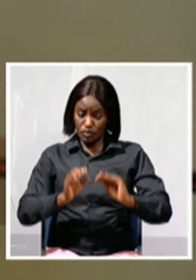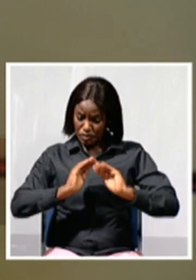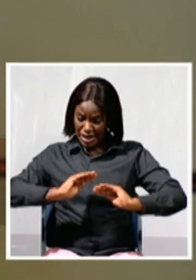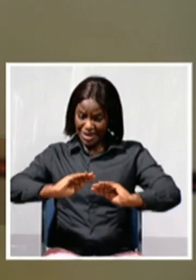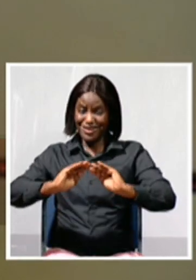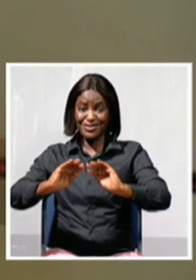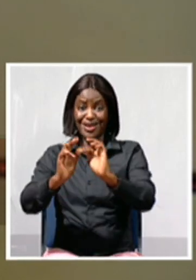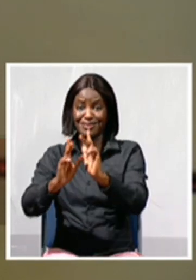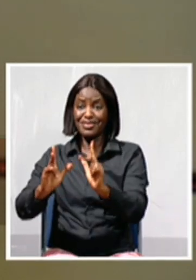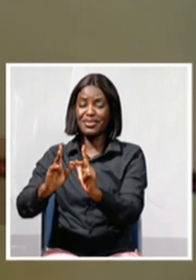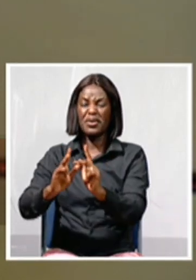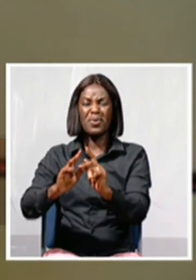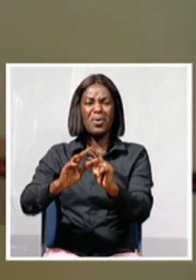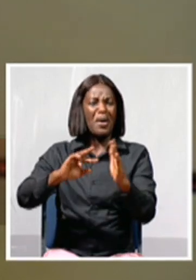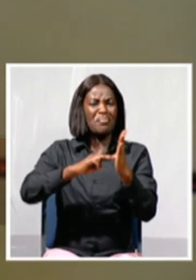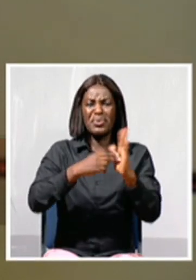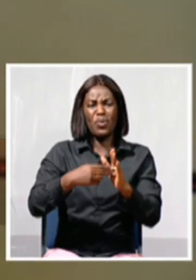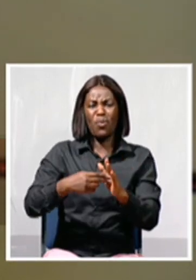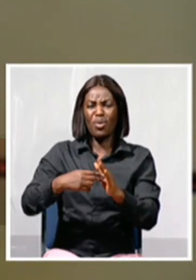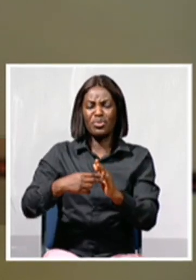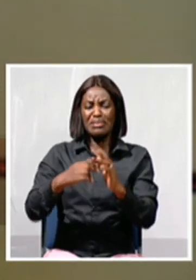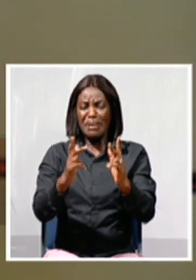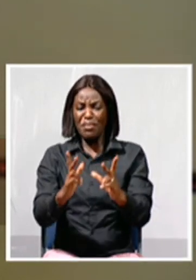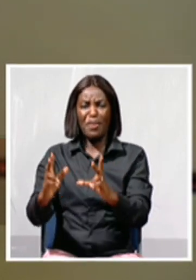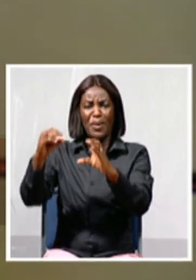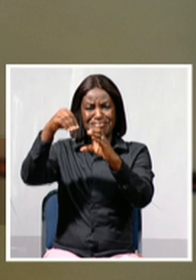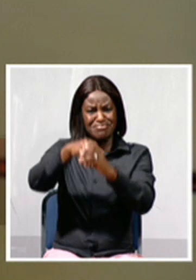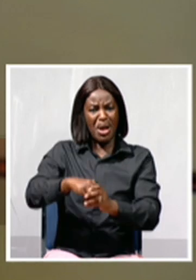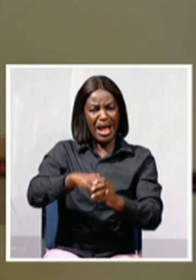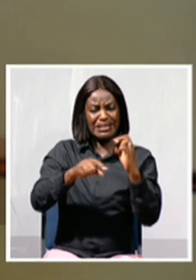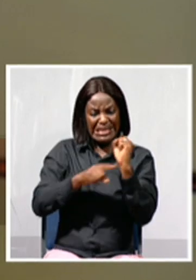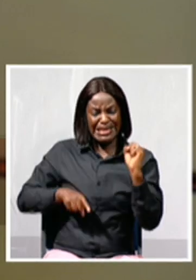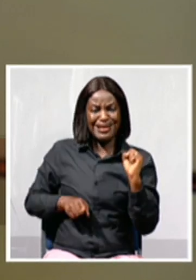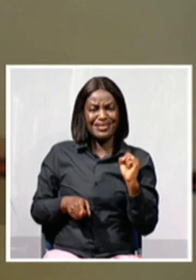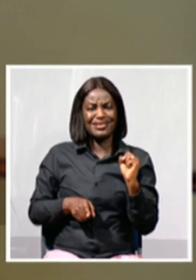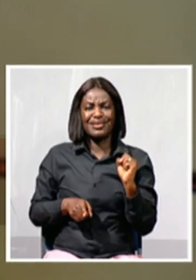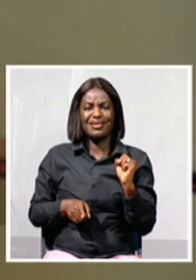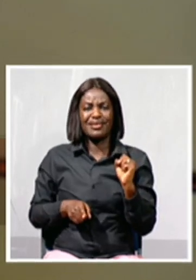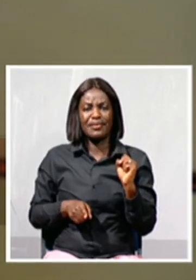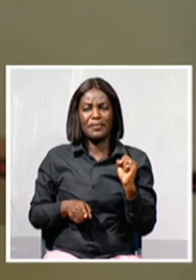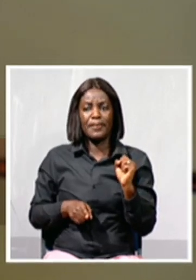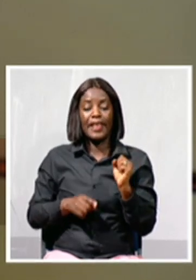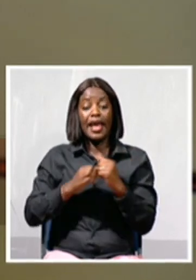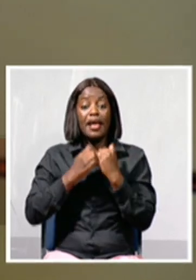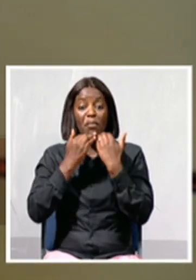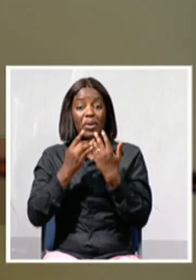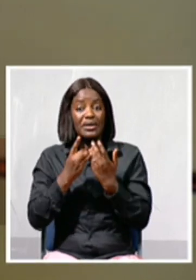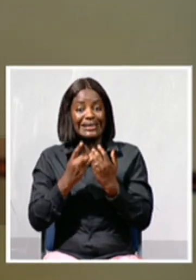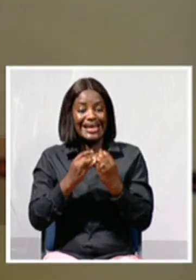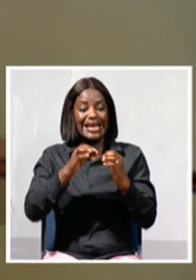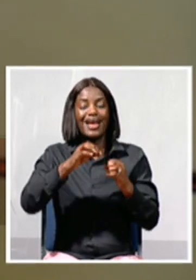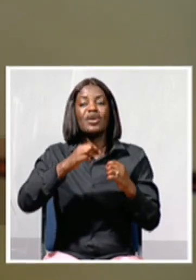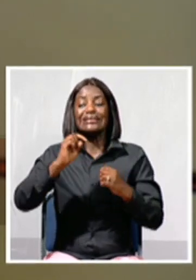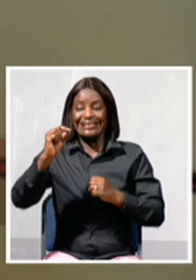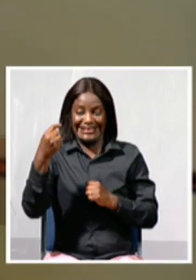to be a citizen. Like you are saying, in a multi-party democracy, it's about choices. If